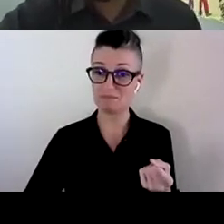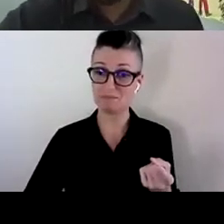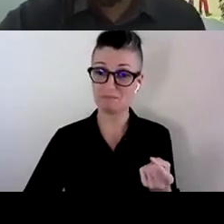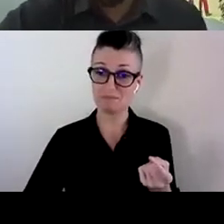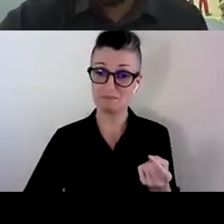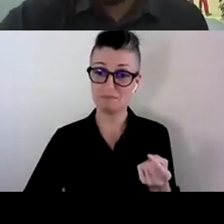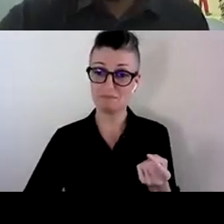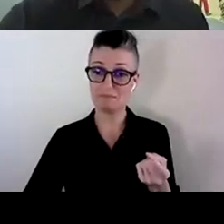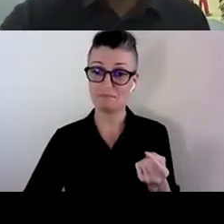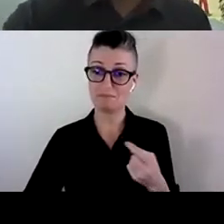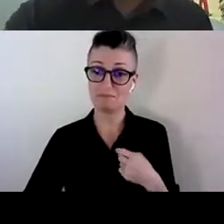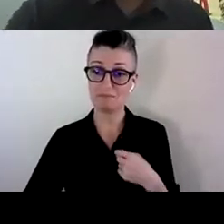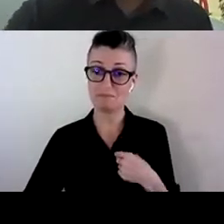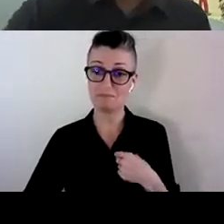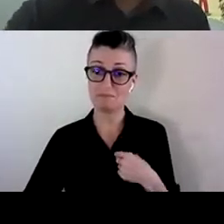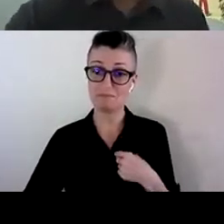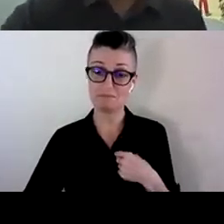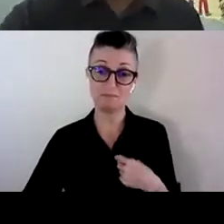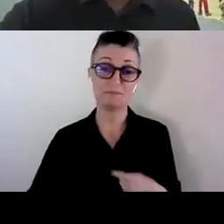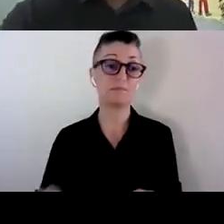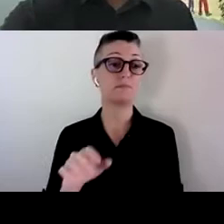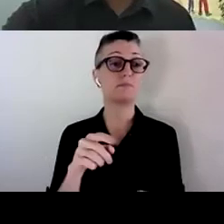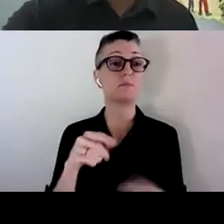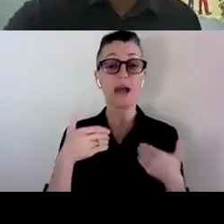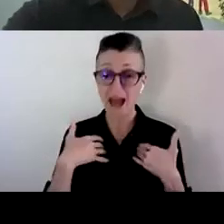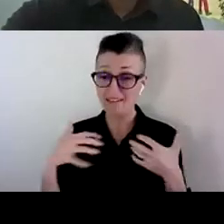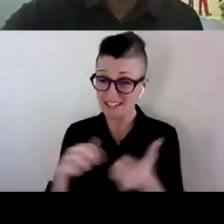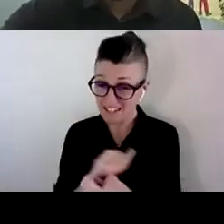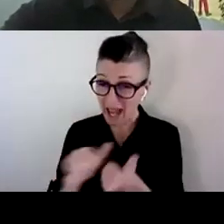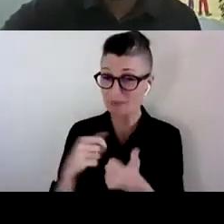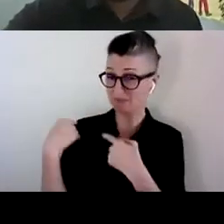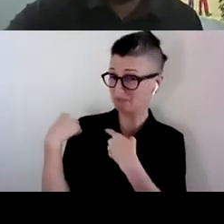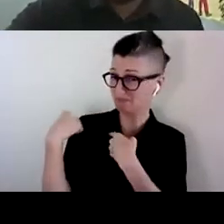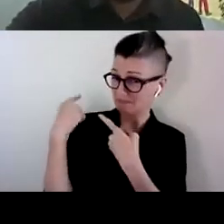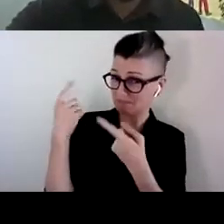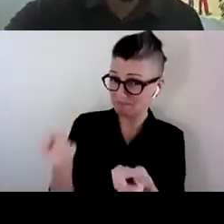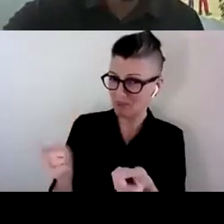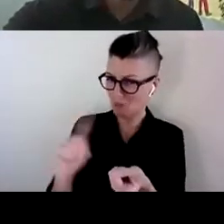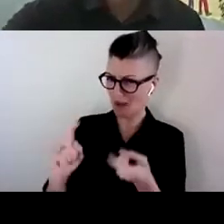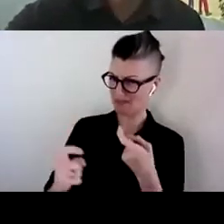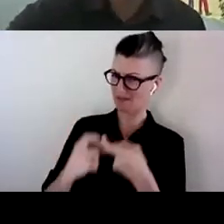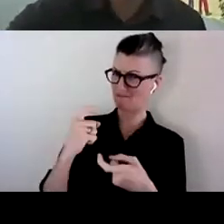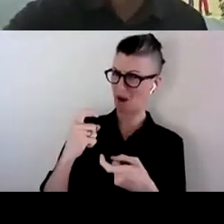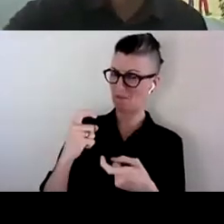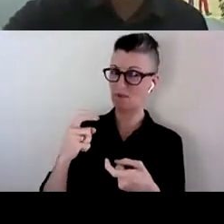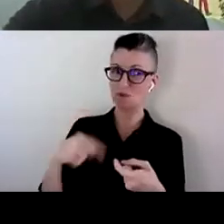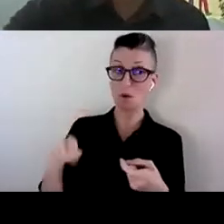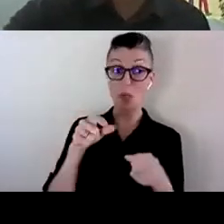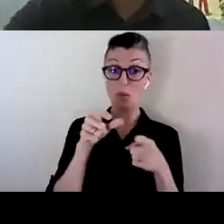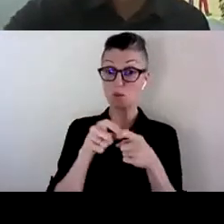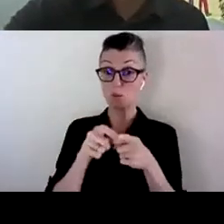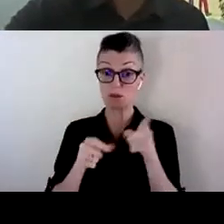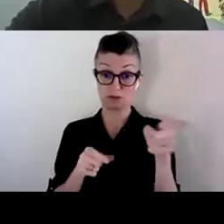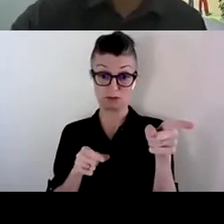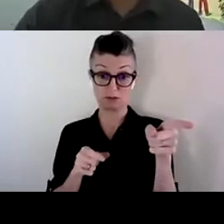from. So these three underlined words will serve as the outline of my presentation today. I